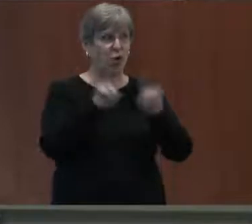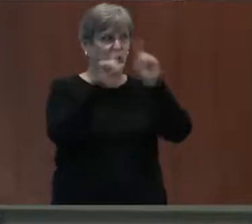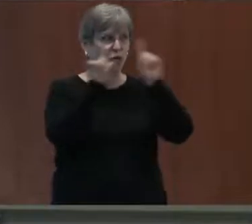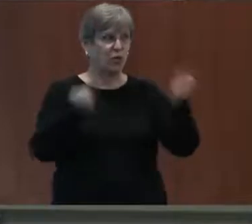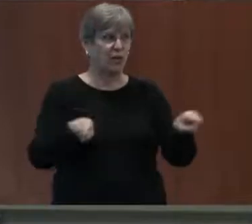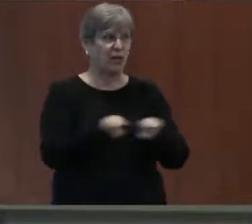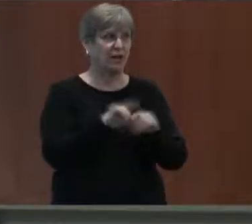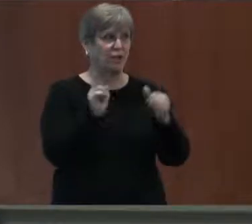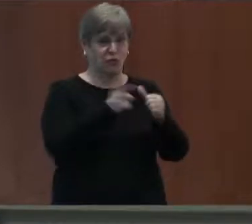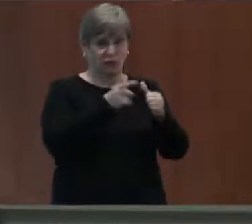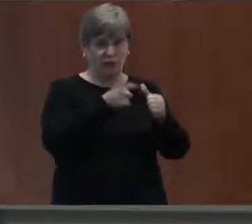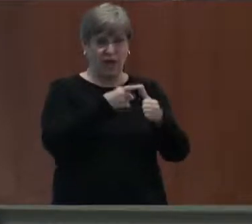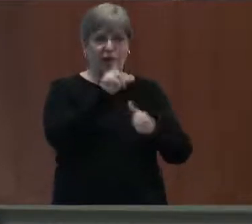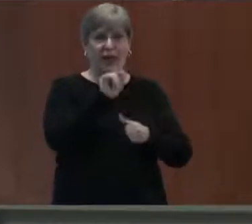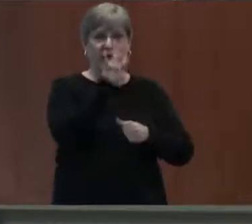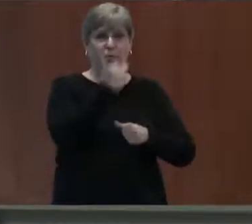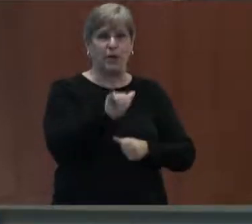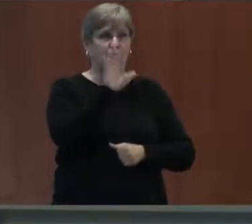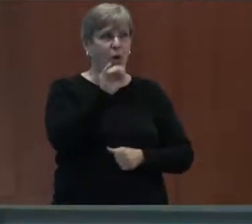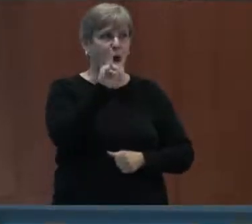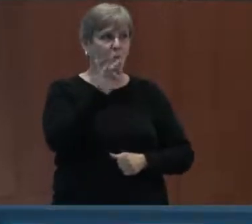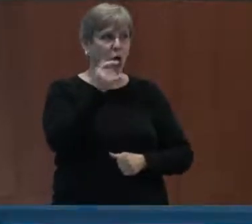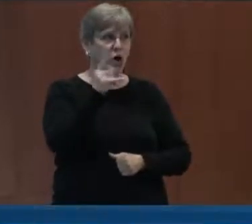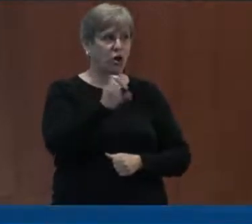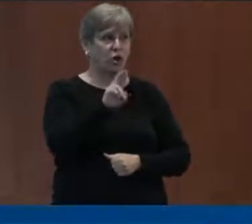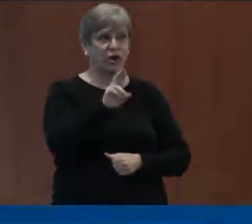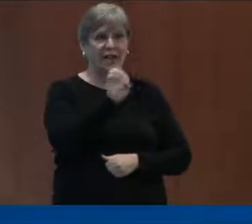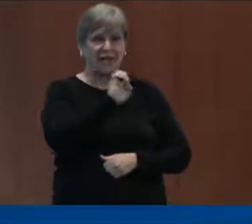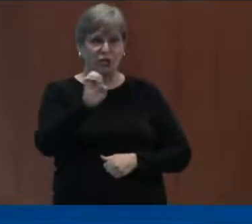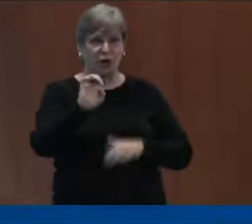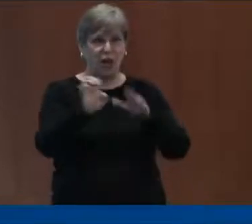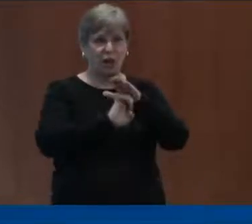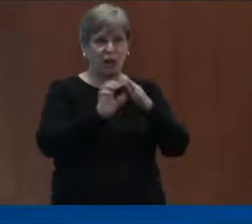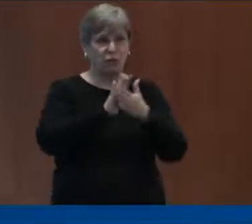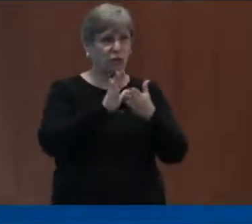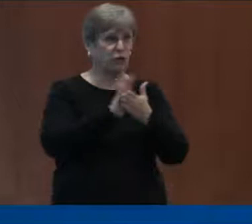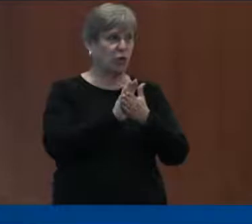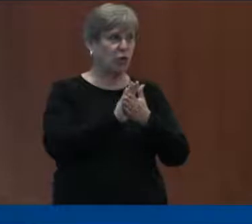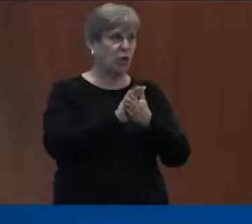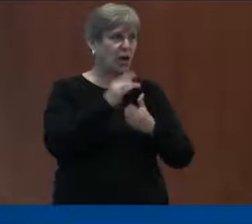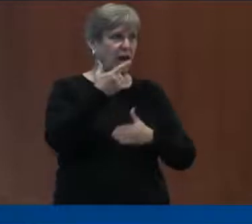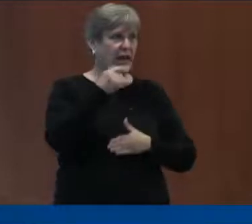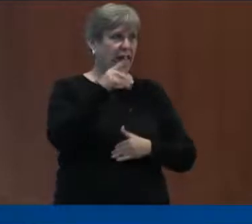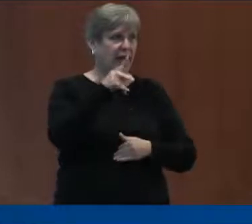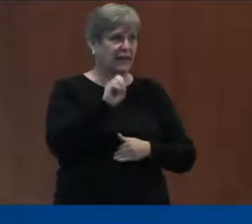screen. They were Libby Baumgardner from Eastern Elementary. She is a GATE